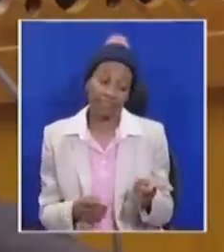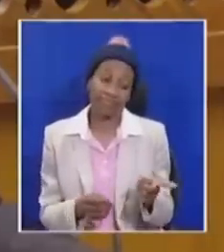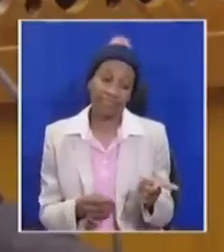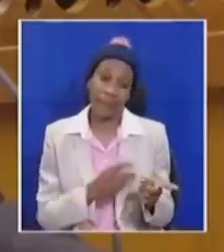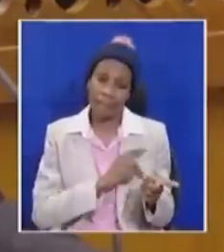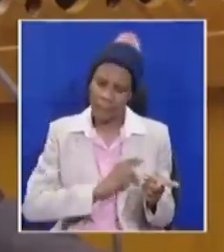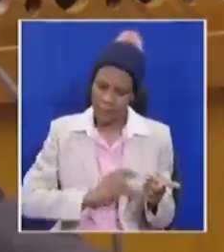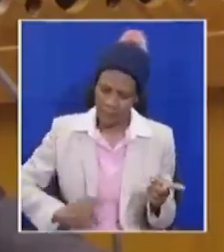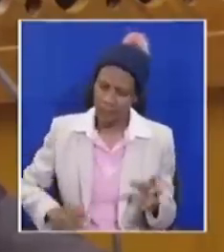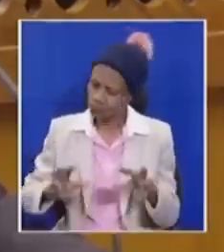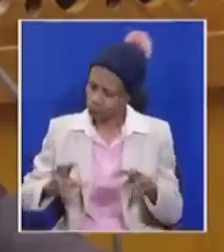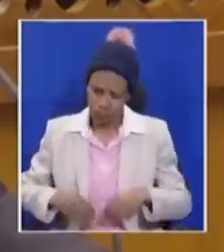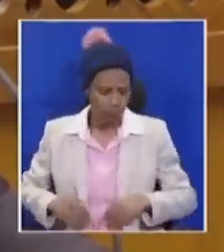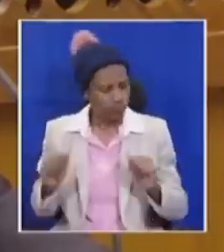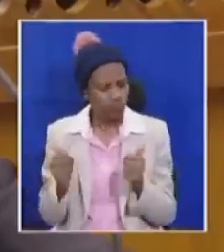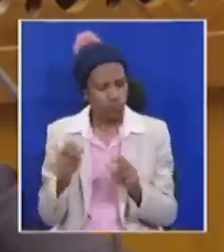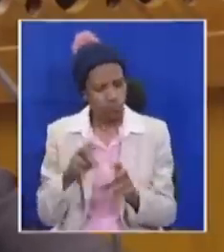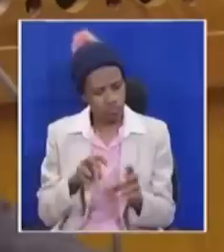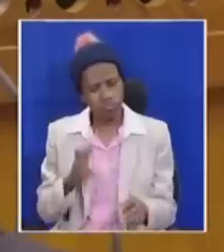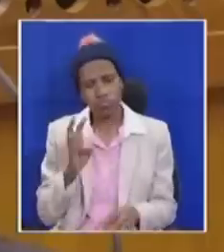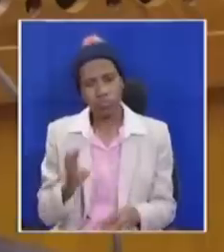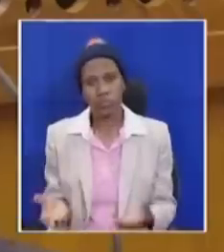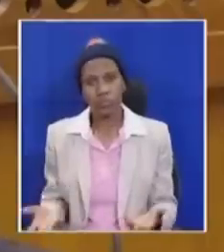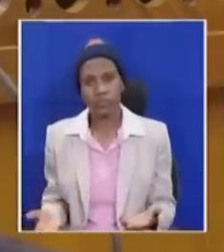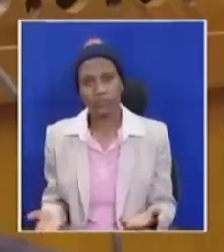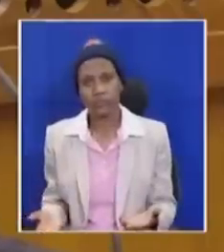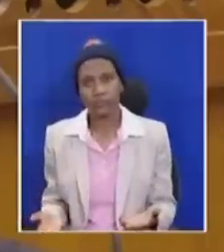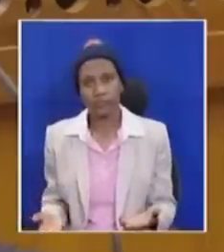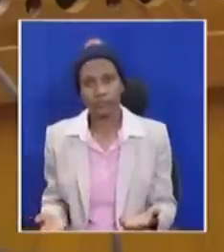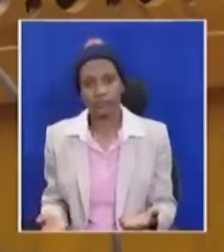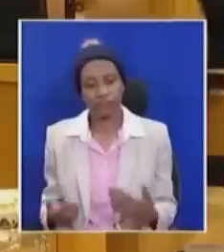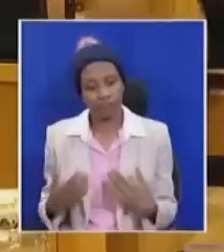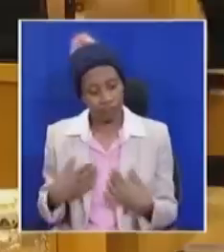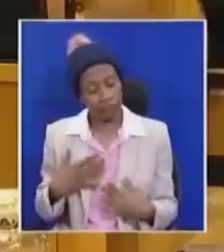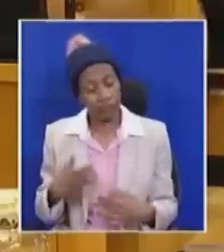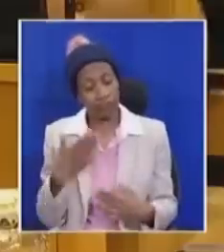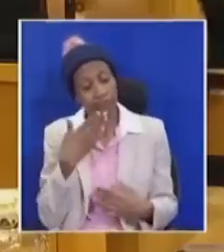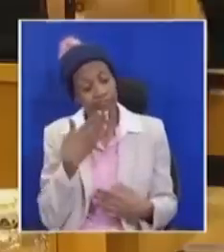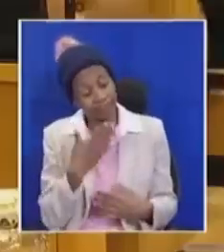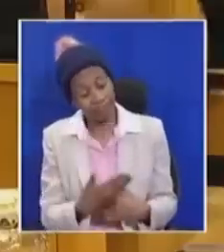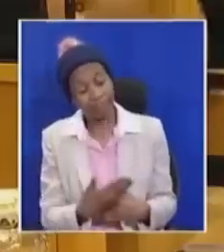accepted. And we want to thank the Premier for